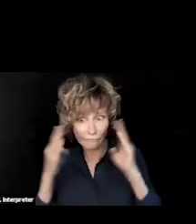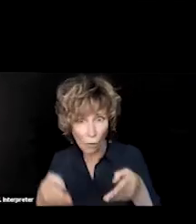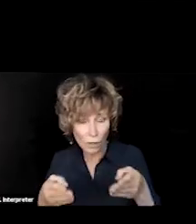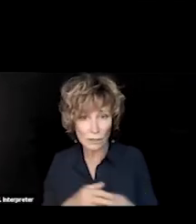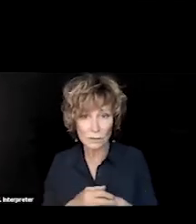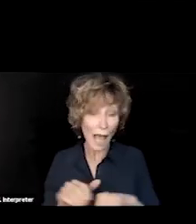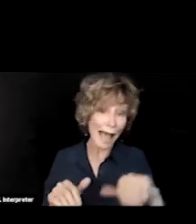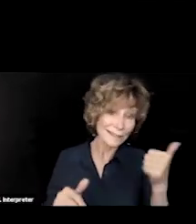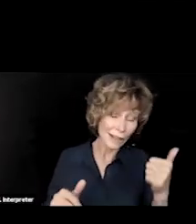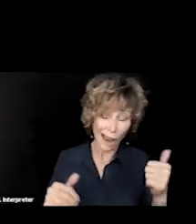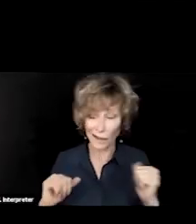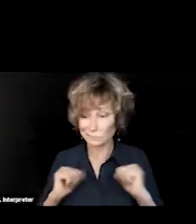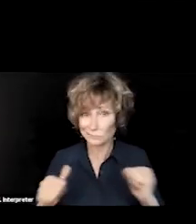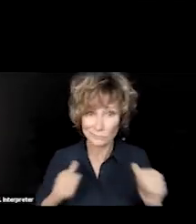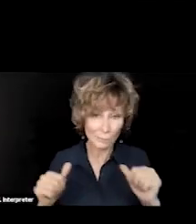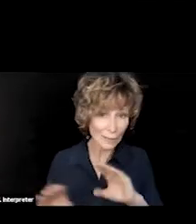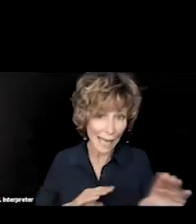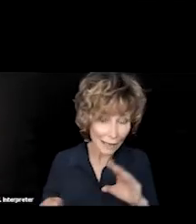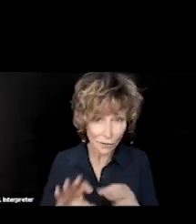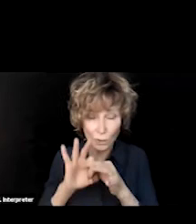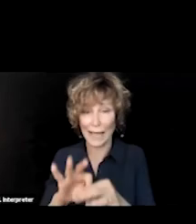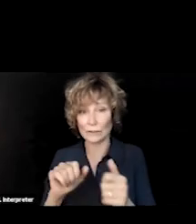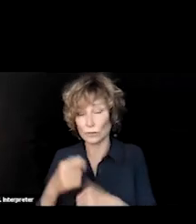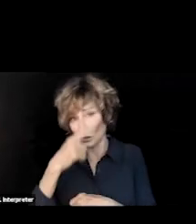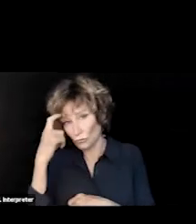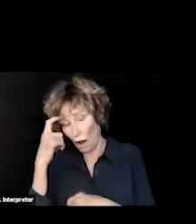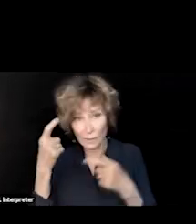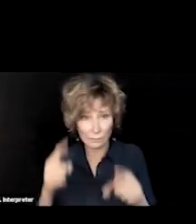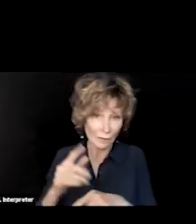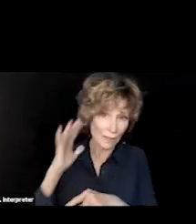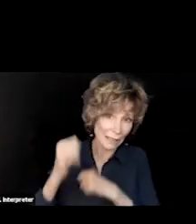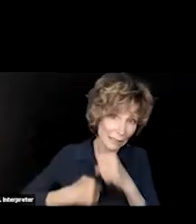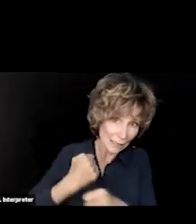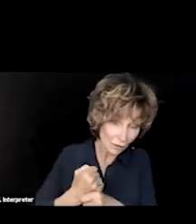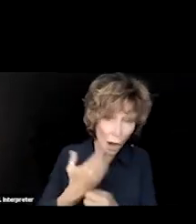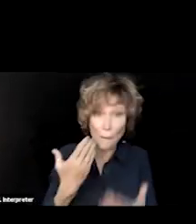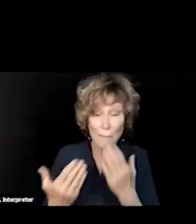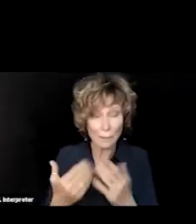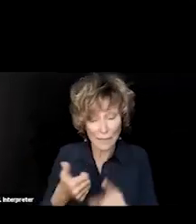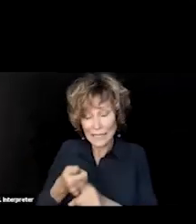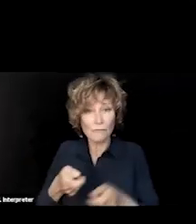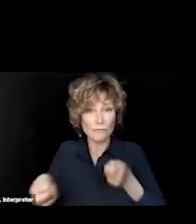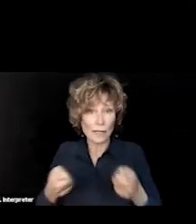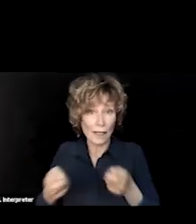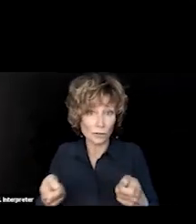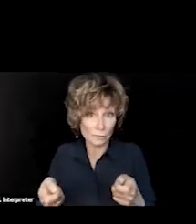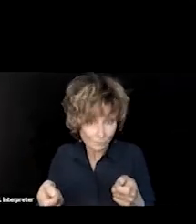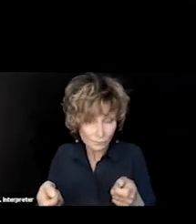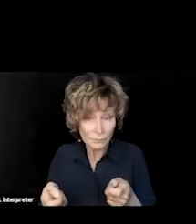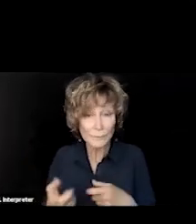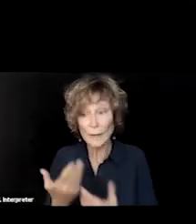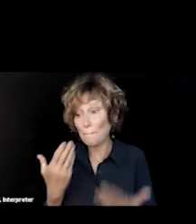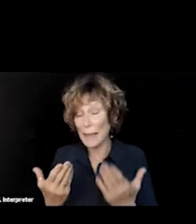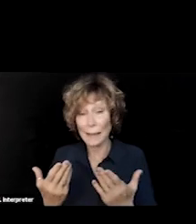has acting out behaviors, maybe related to the trauma events of the past year, it could be self-regulation. For one who